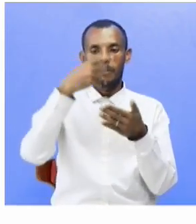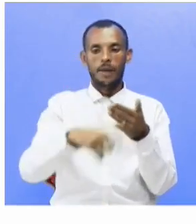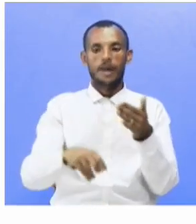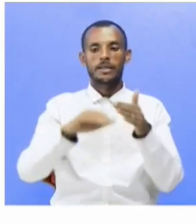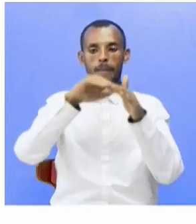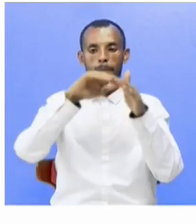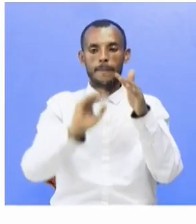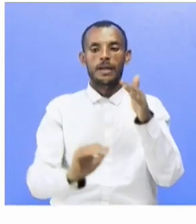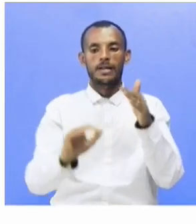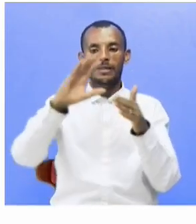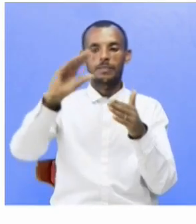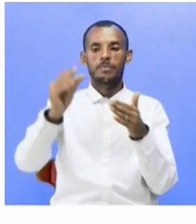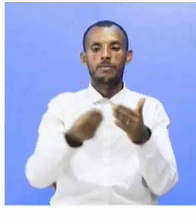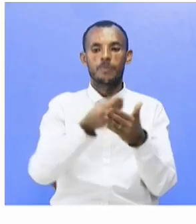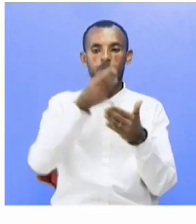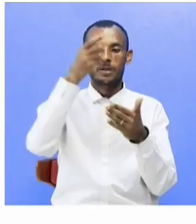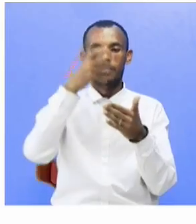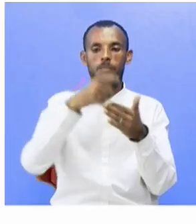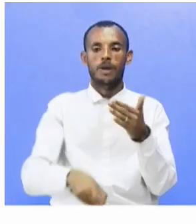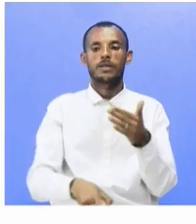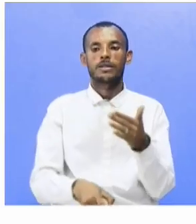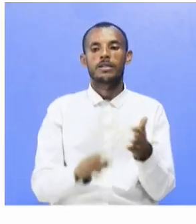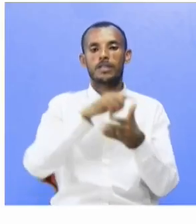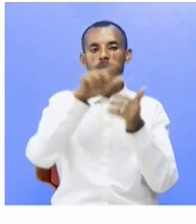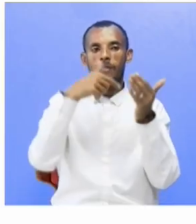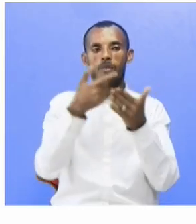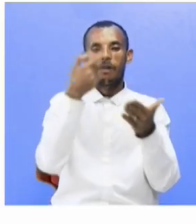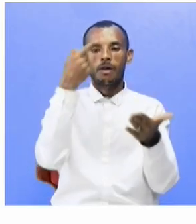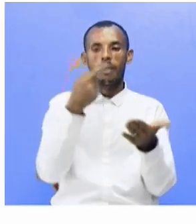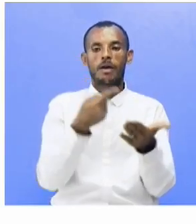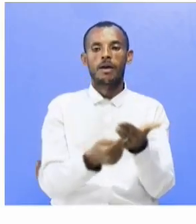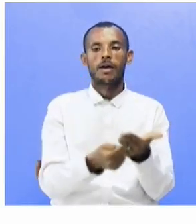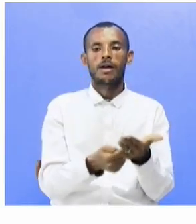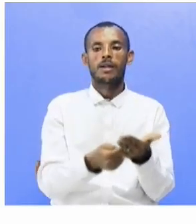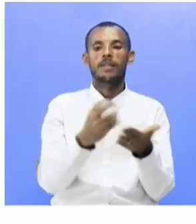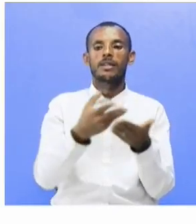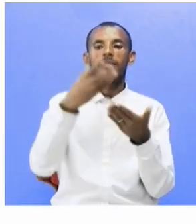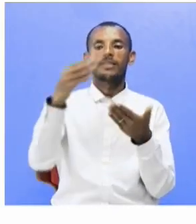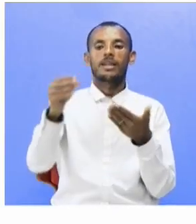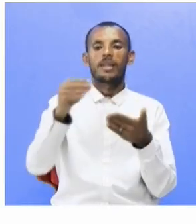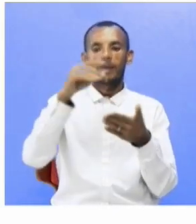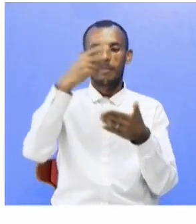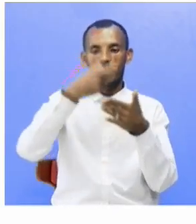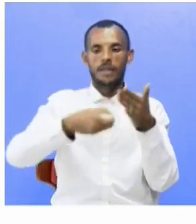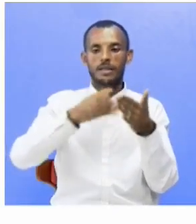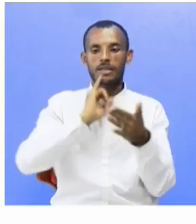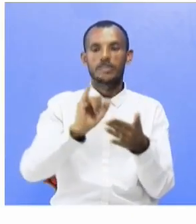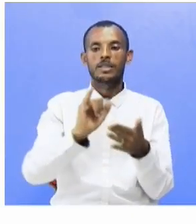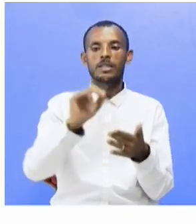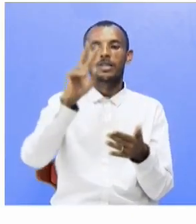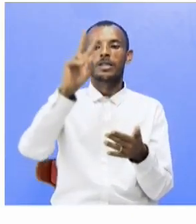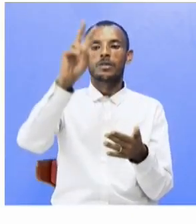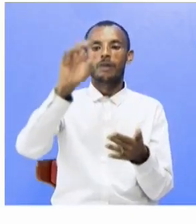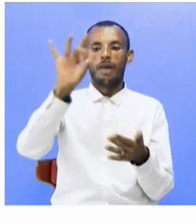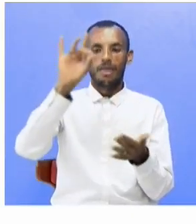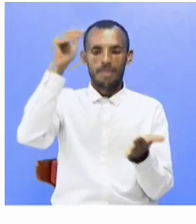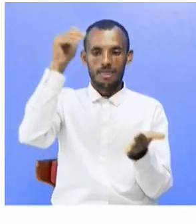minus the cost price. Therefore, here, selling price is how much? It is